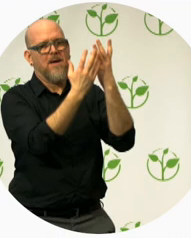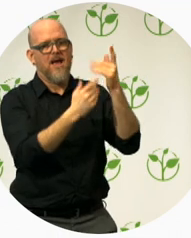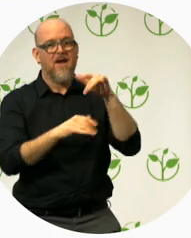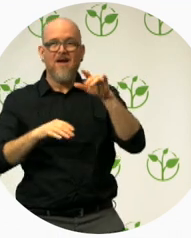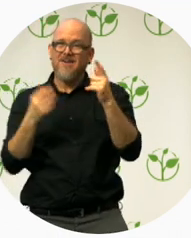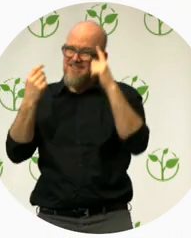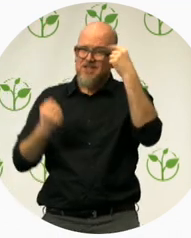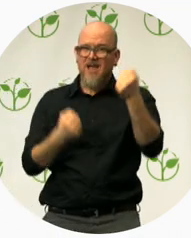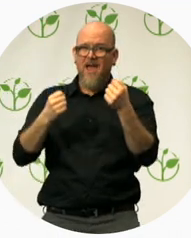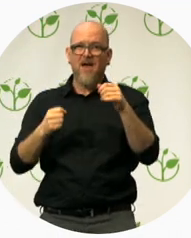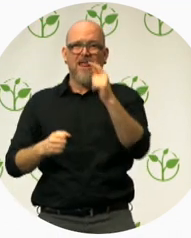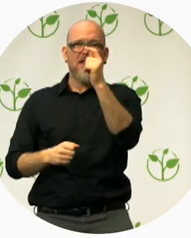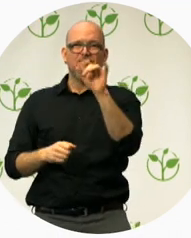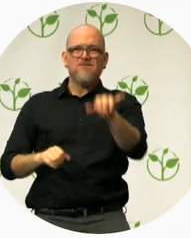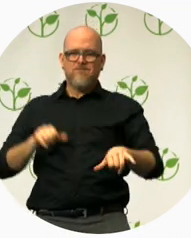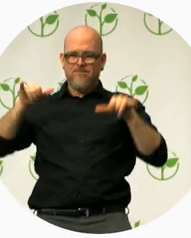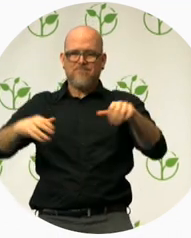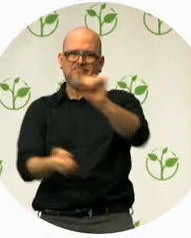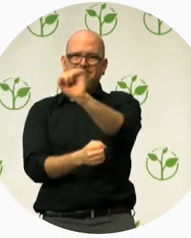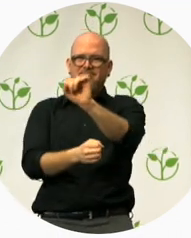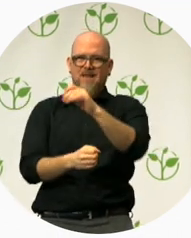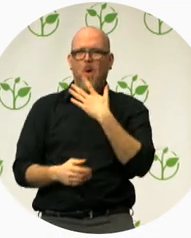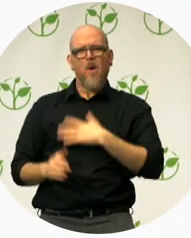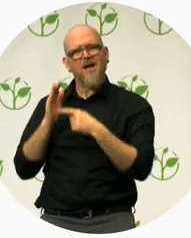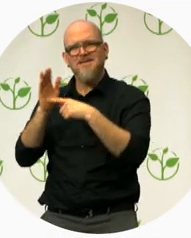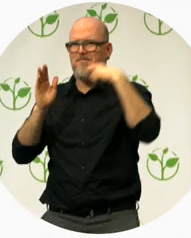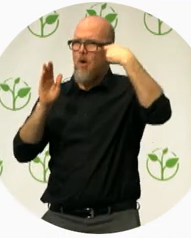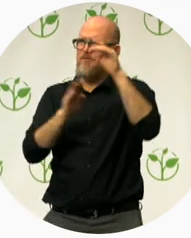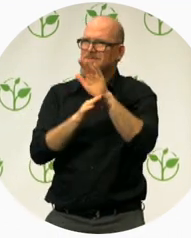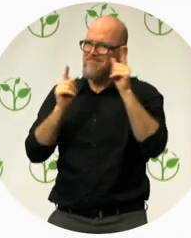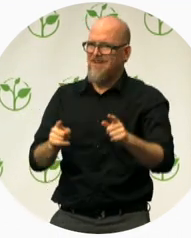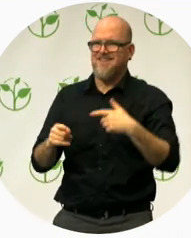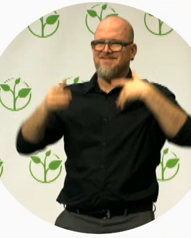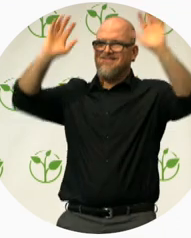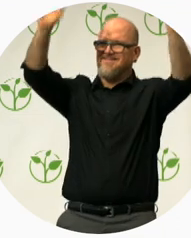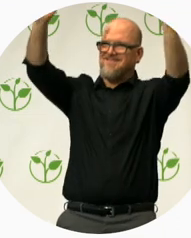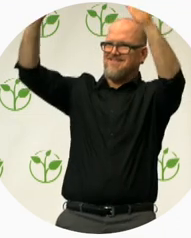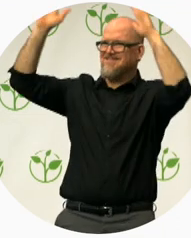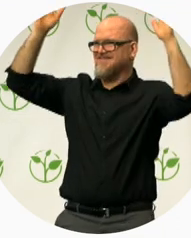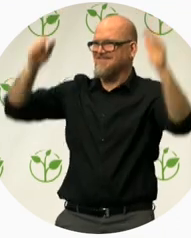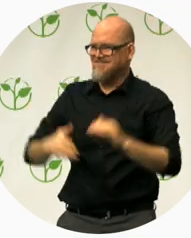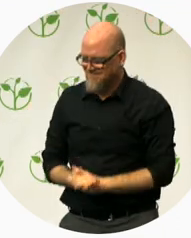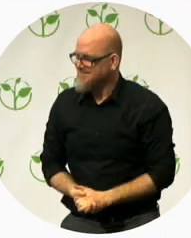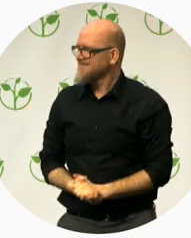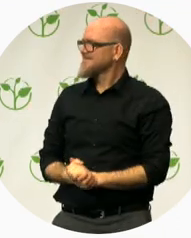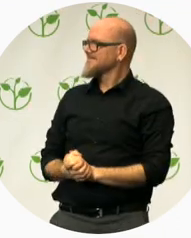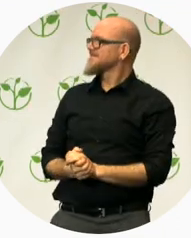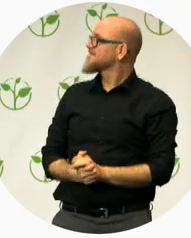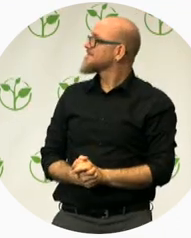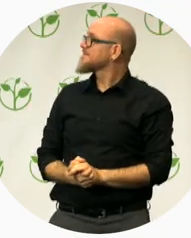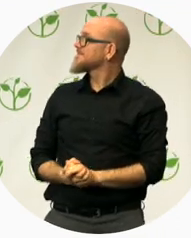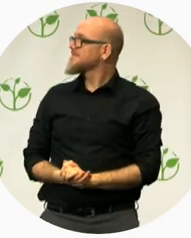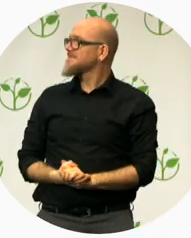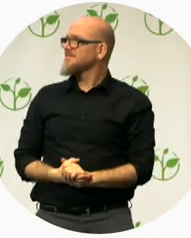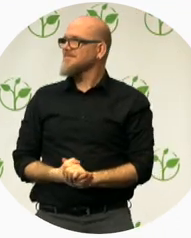spot. Okay. Thank you, everybody. Thank you for coming to me on stage. Give a warm applause to everyone.